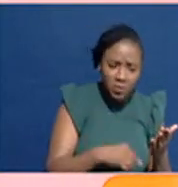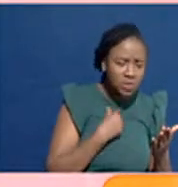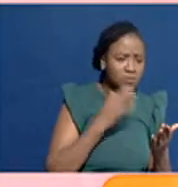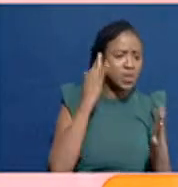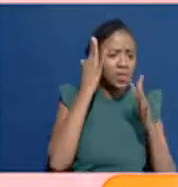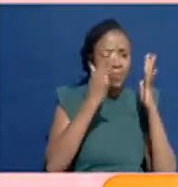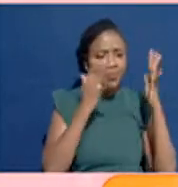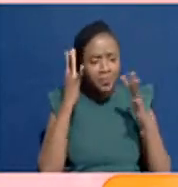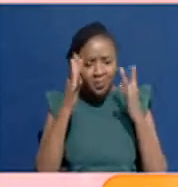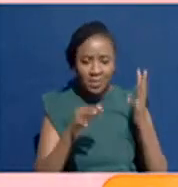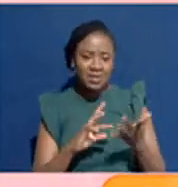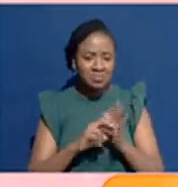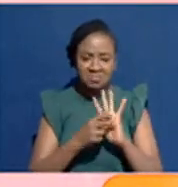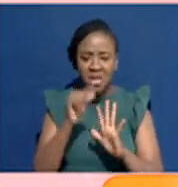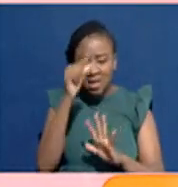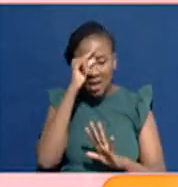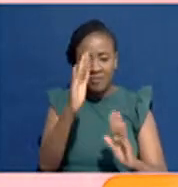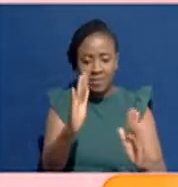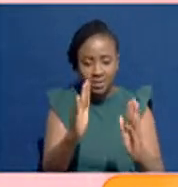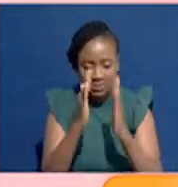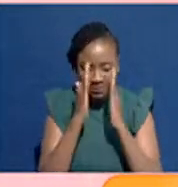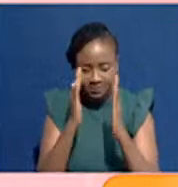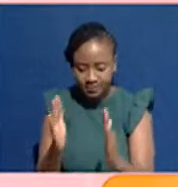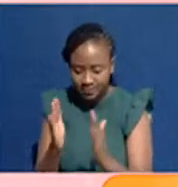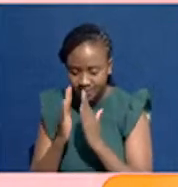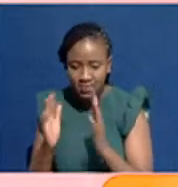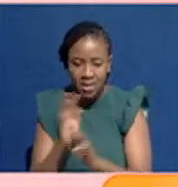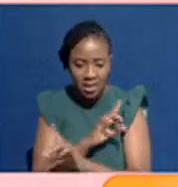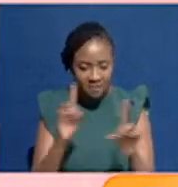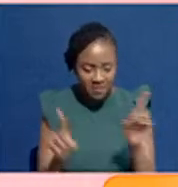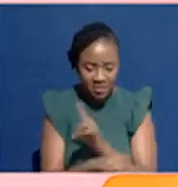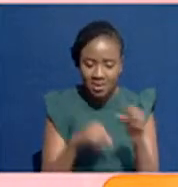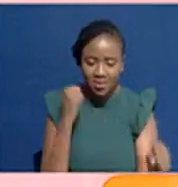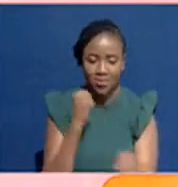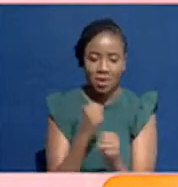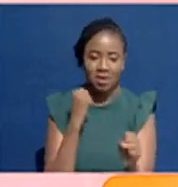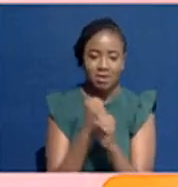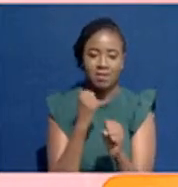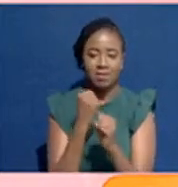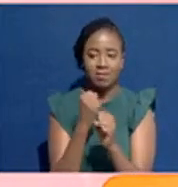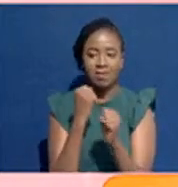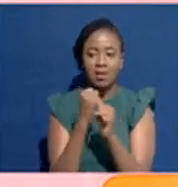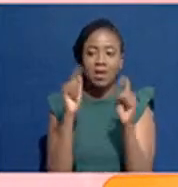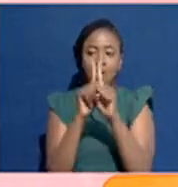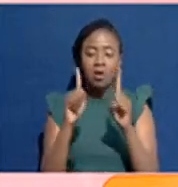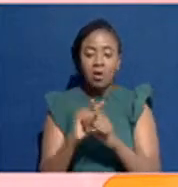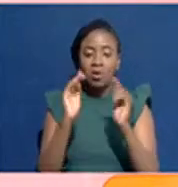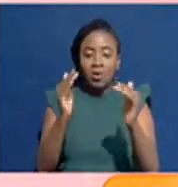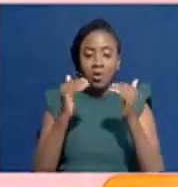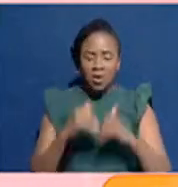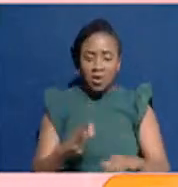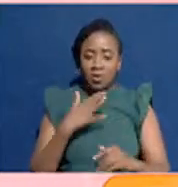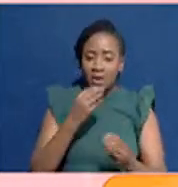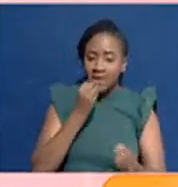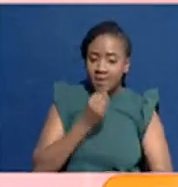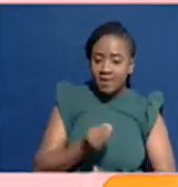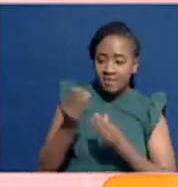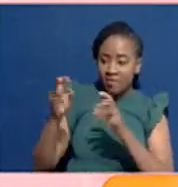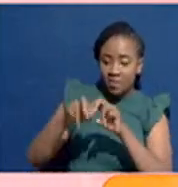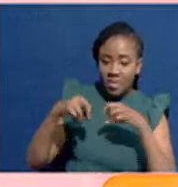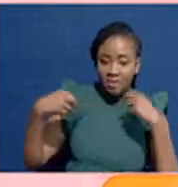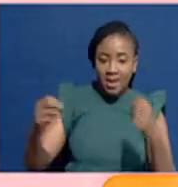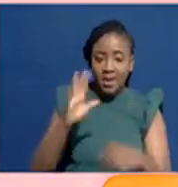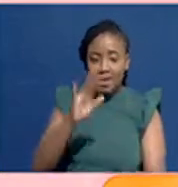the government is listening and everything is being worked around. And let me also inform the panelists here that